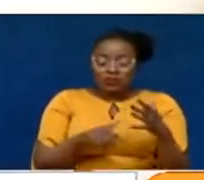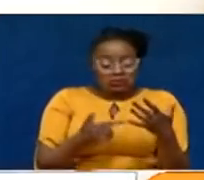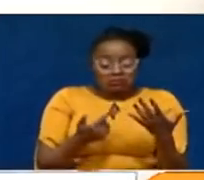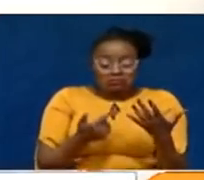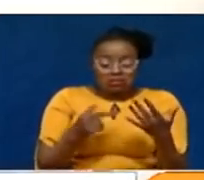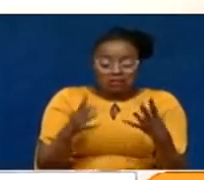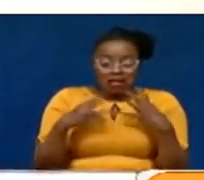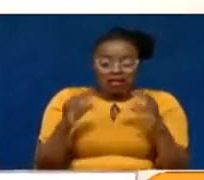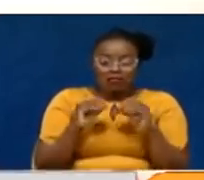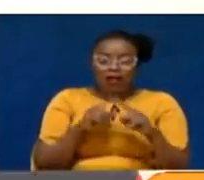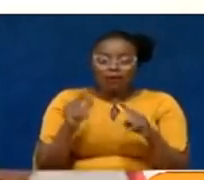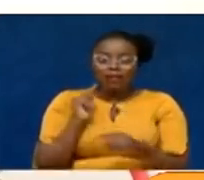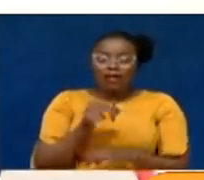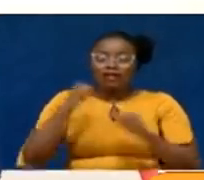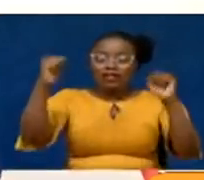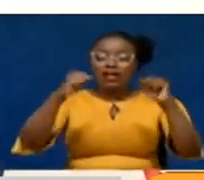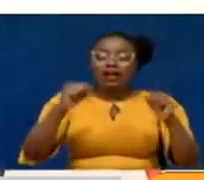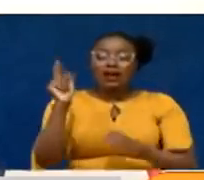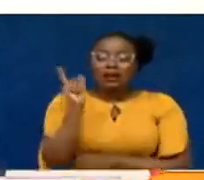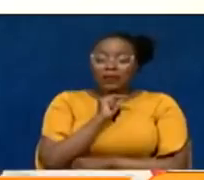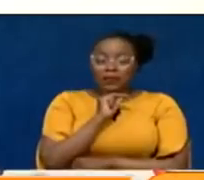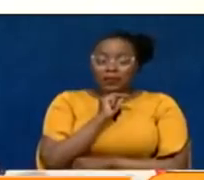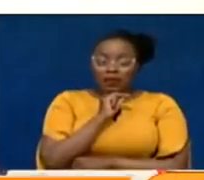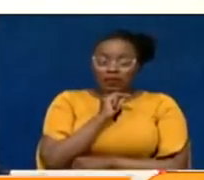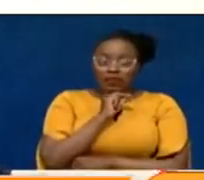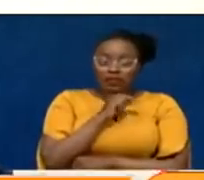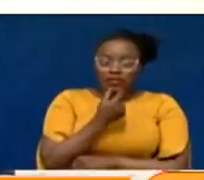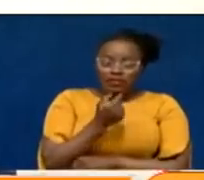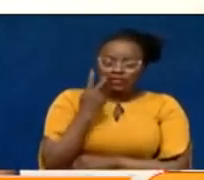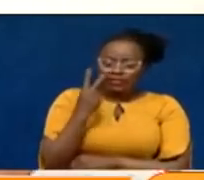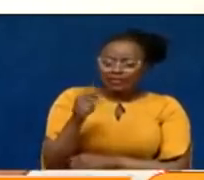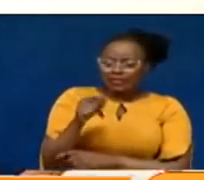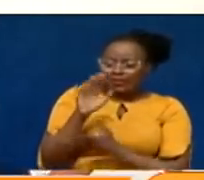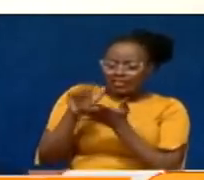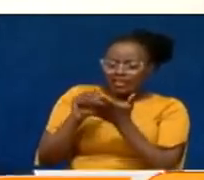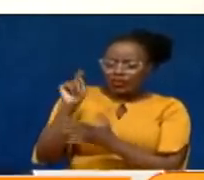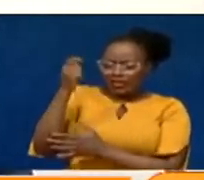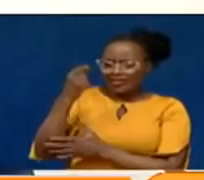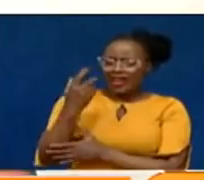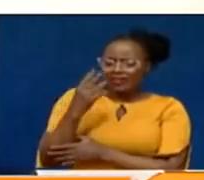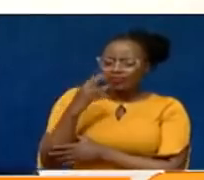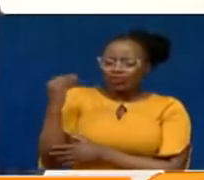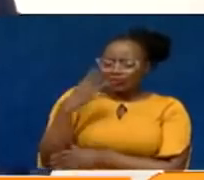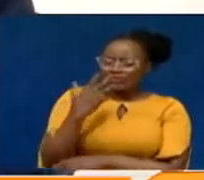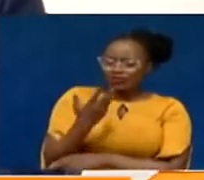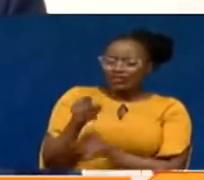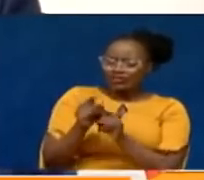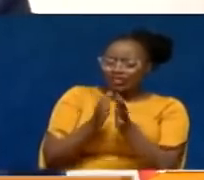anybody. But we all agree that the bride looks like Central, walks like